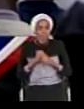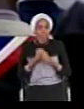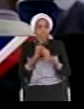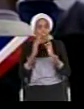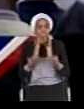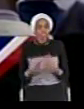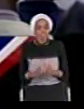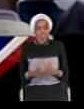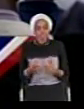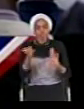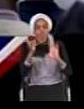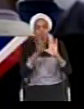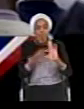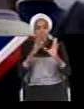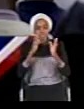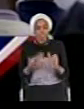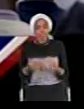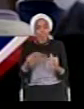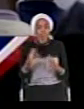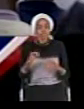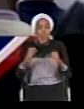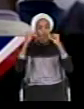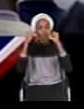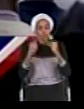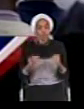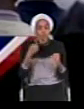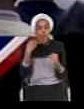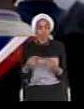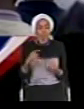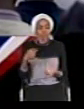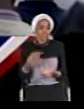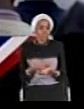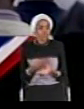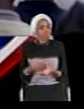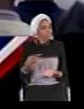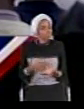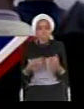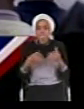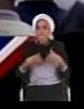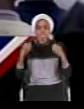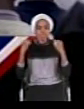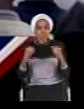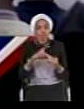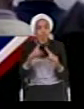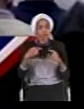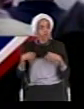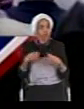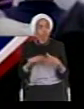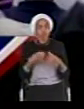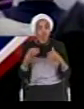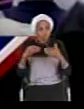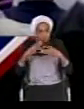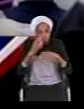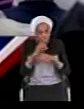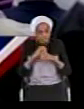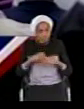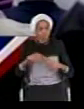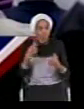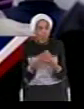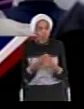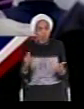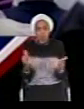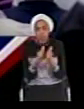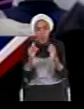power of the gospel. The gospel has power. When we receive the gospel without any modification,